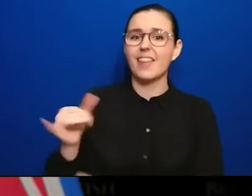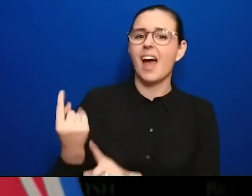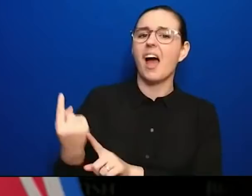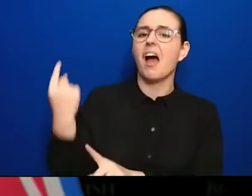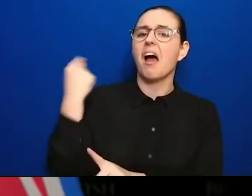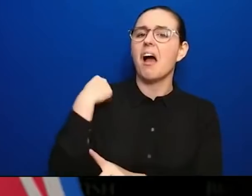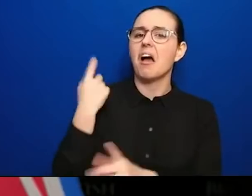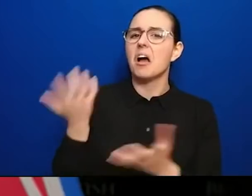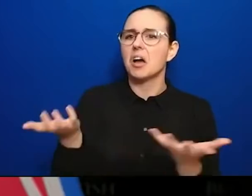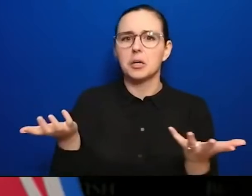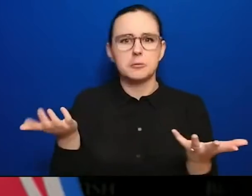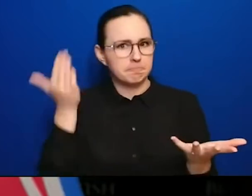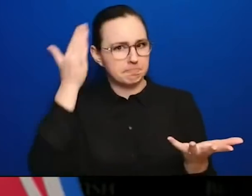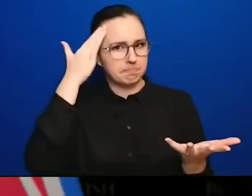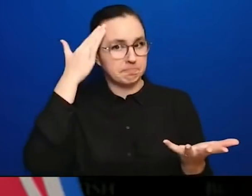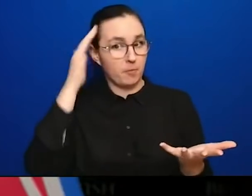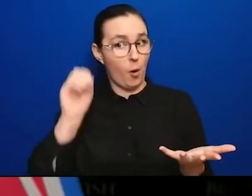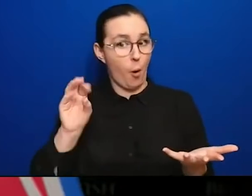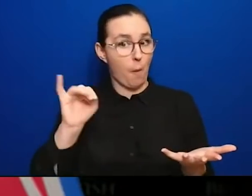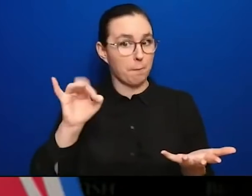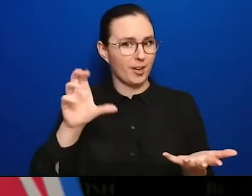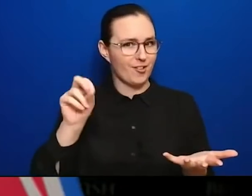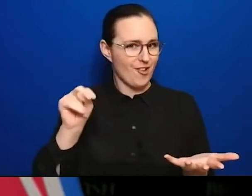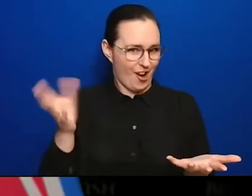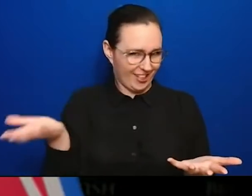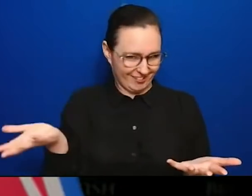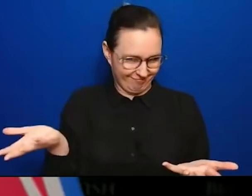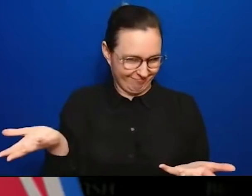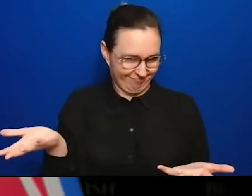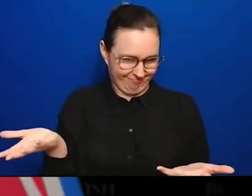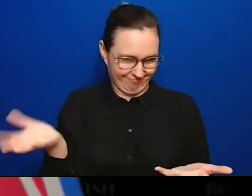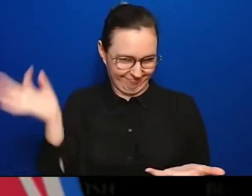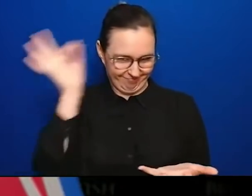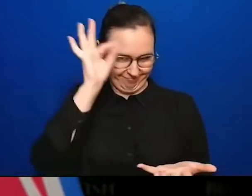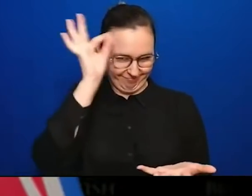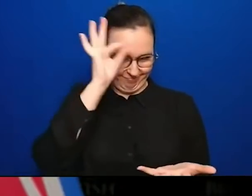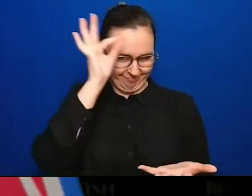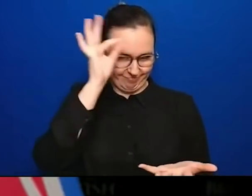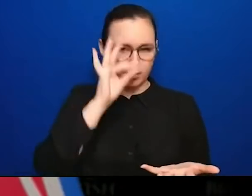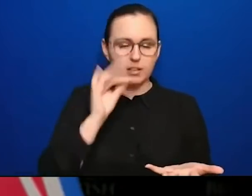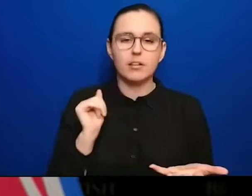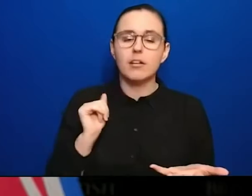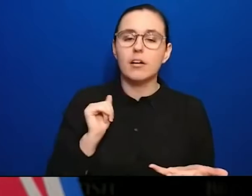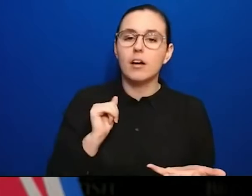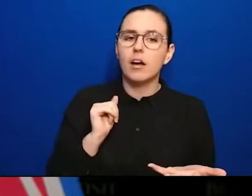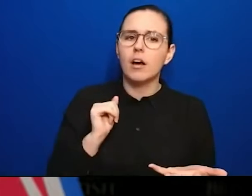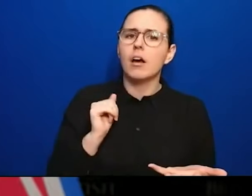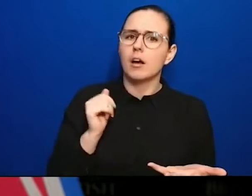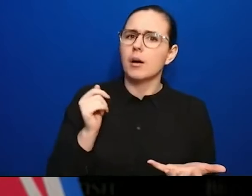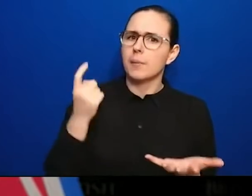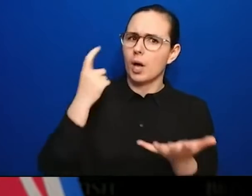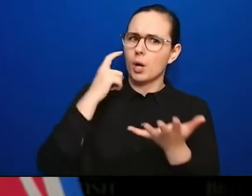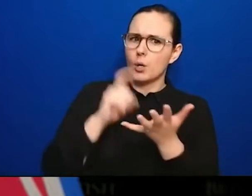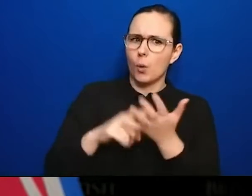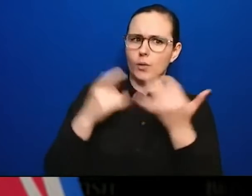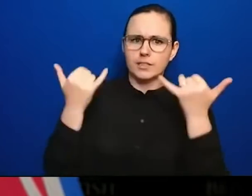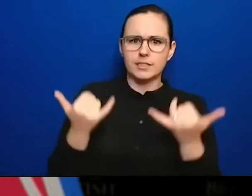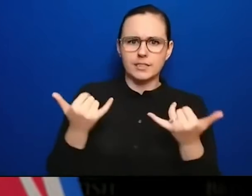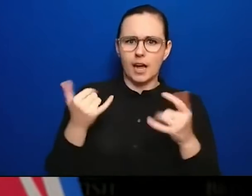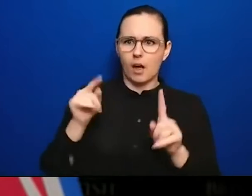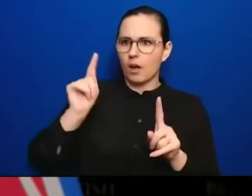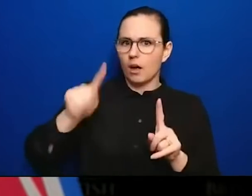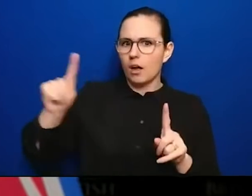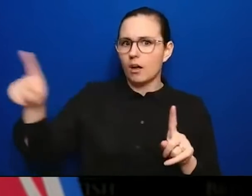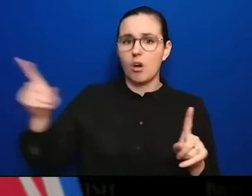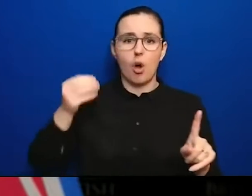boosters at a faster rate like they're doing in Ontario and Alberta? Well, we are. We